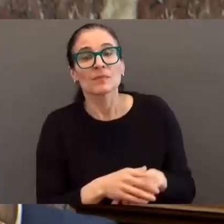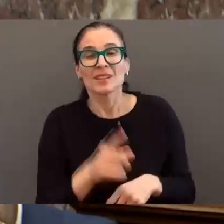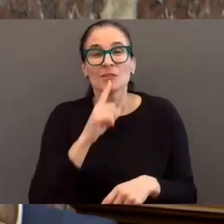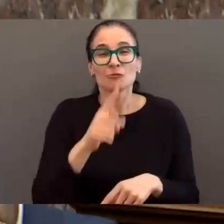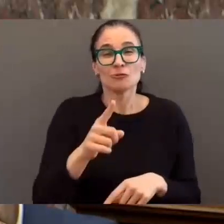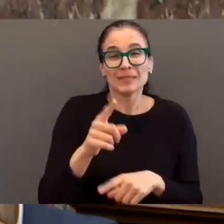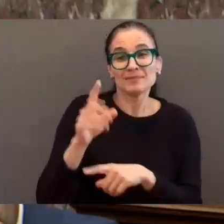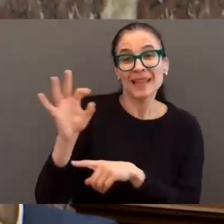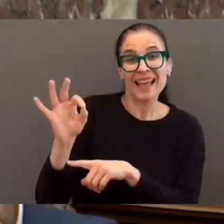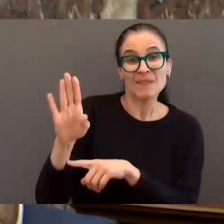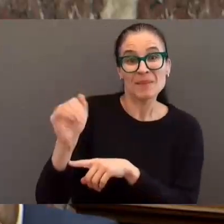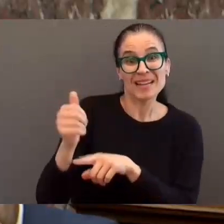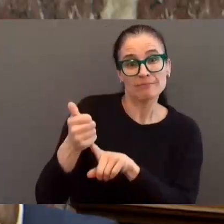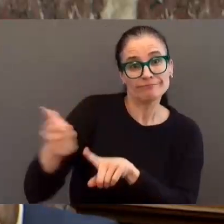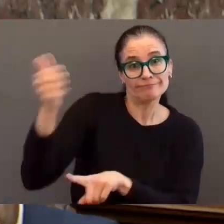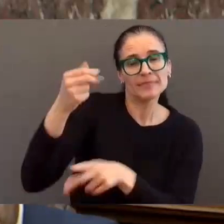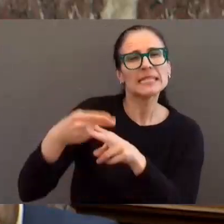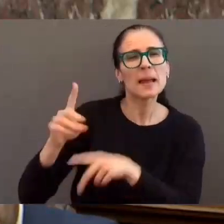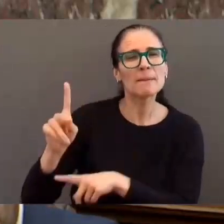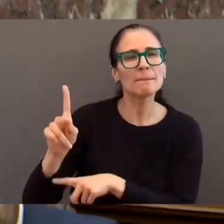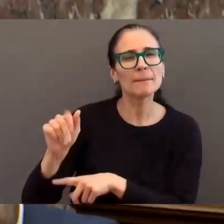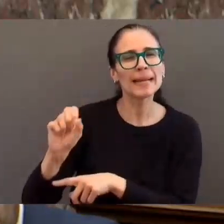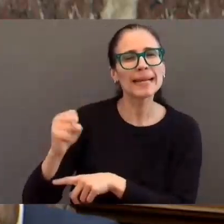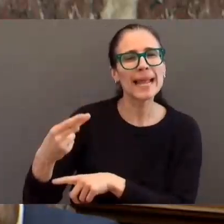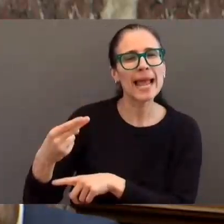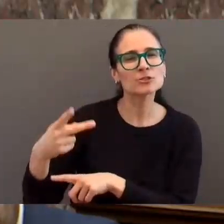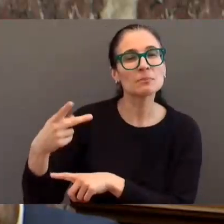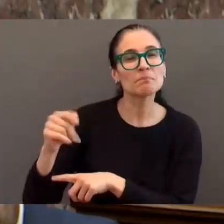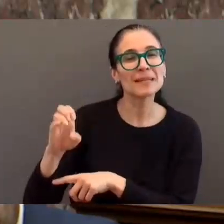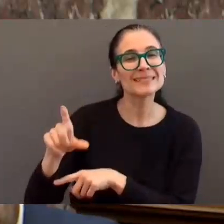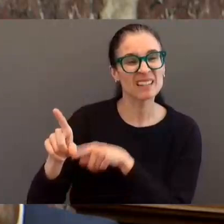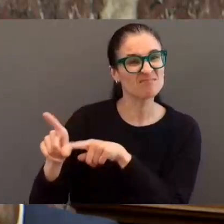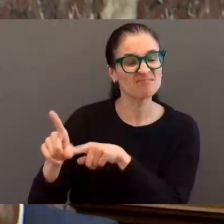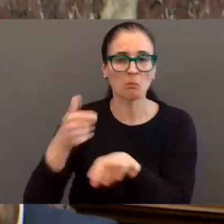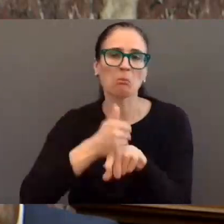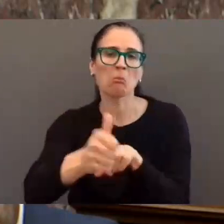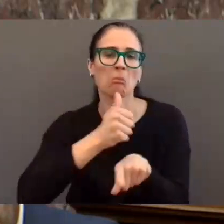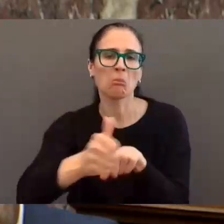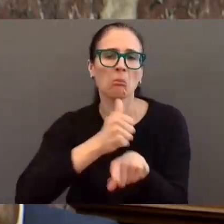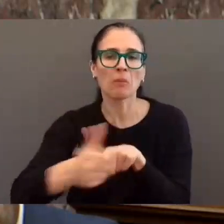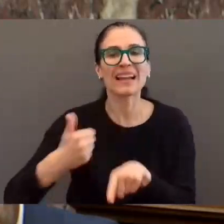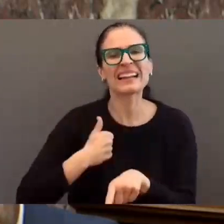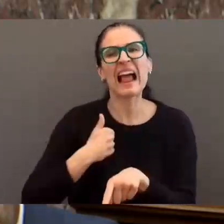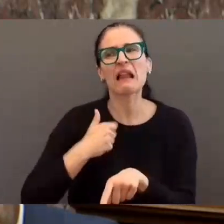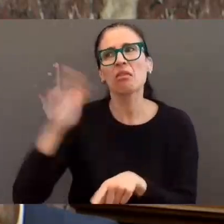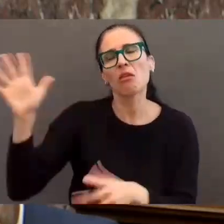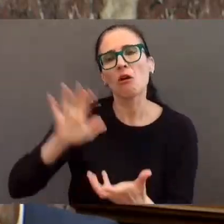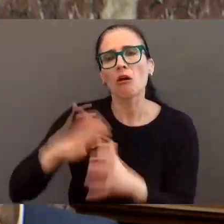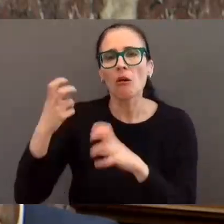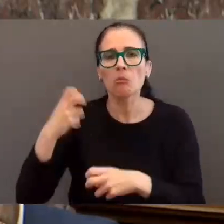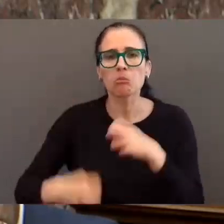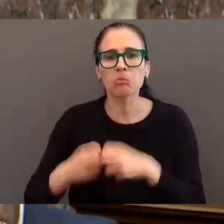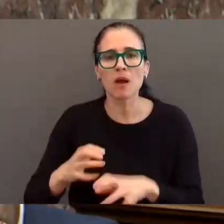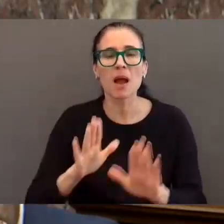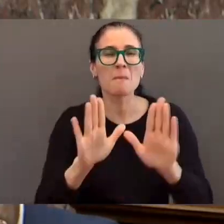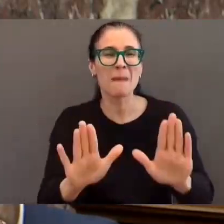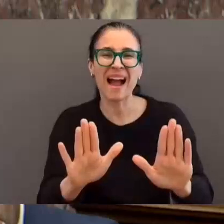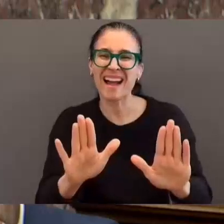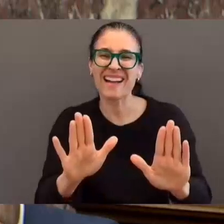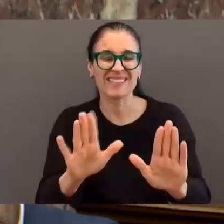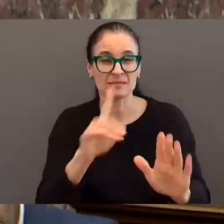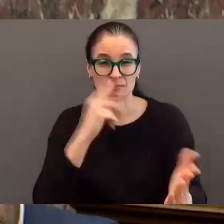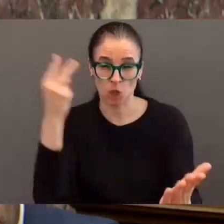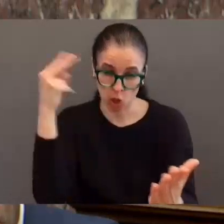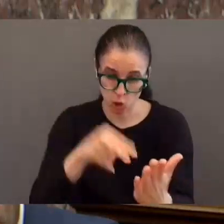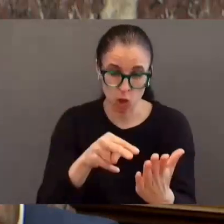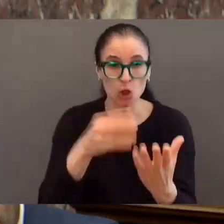is, data from the U.S. Border and Customs Authority says, these are facts, you may not be interested in them,